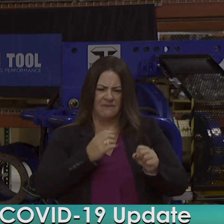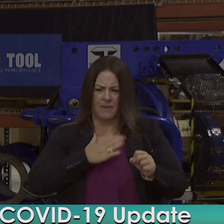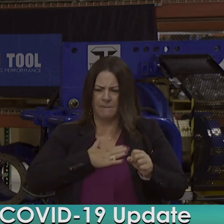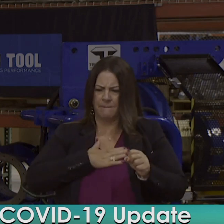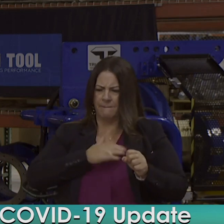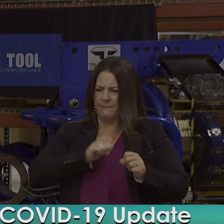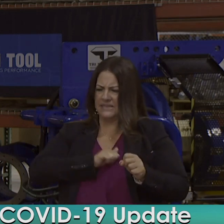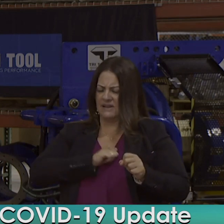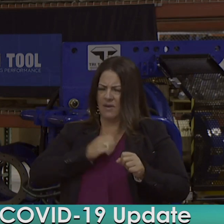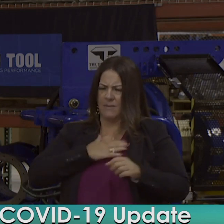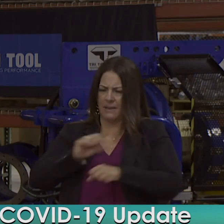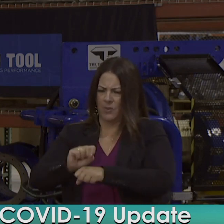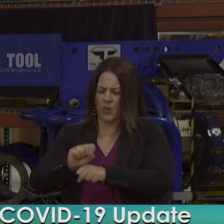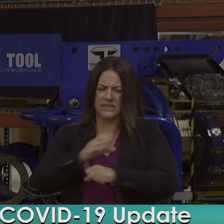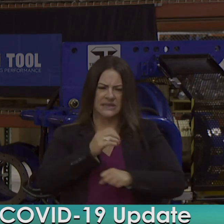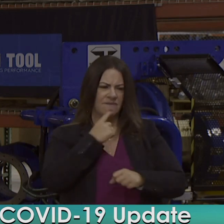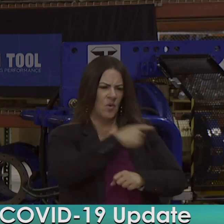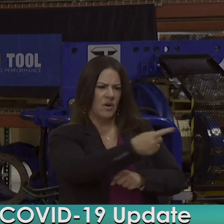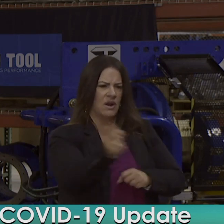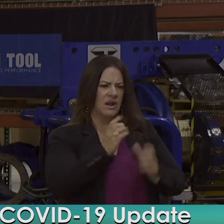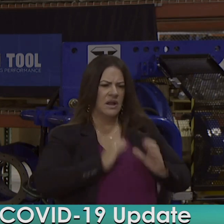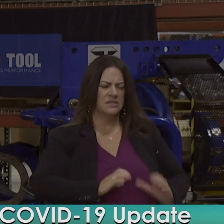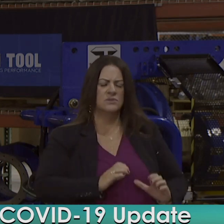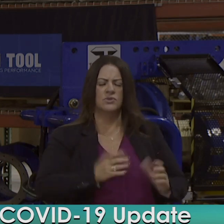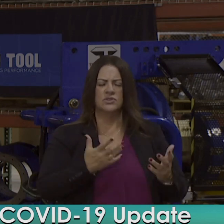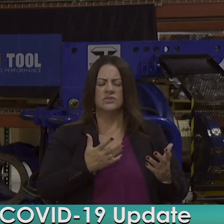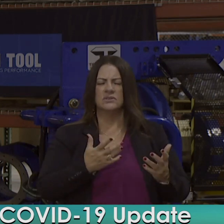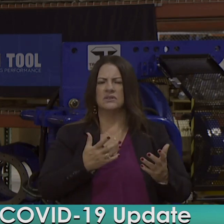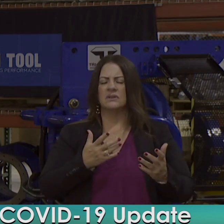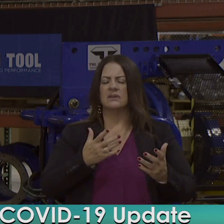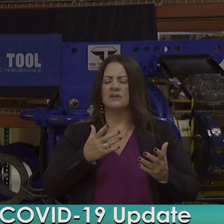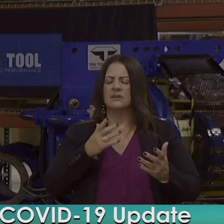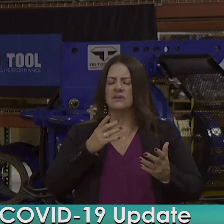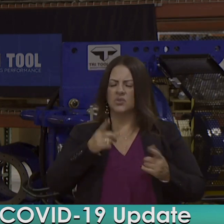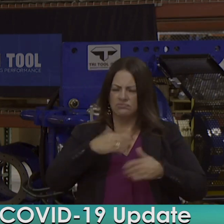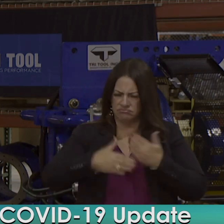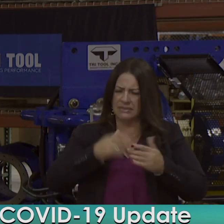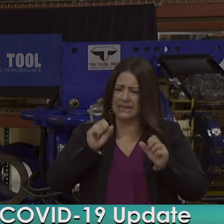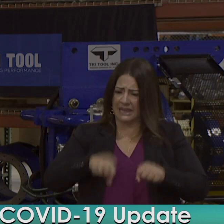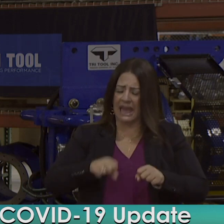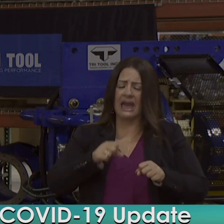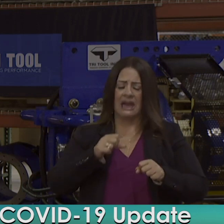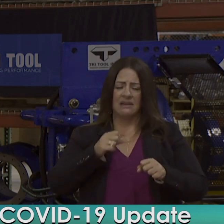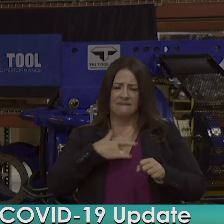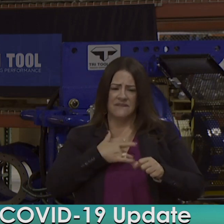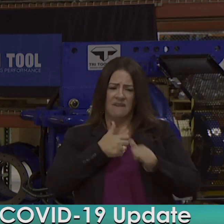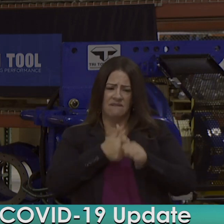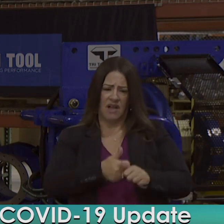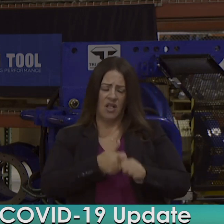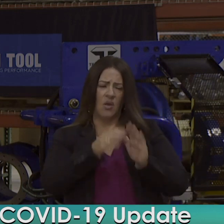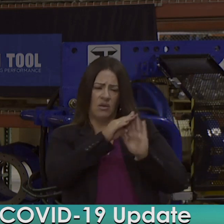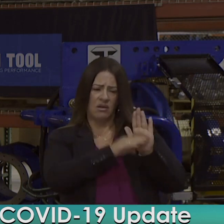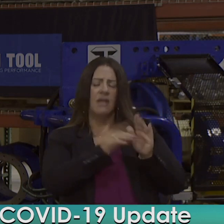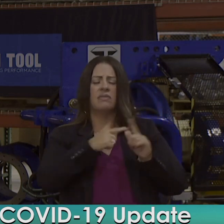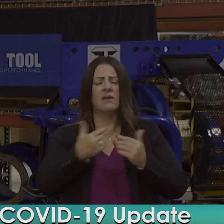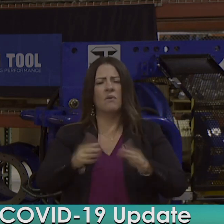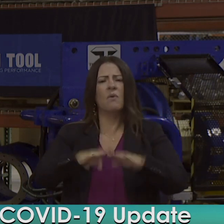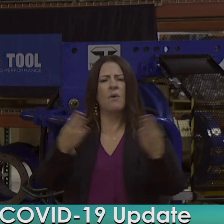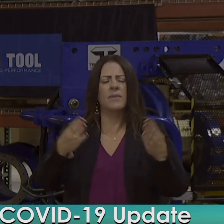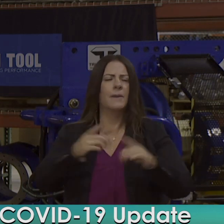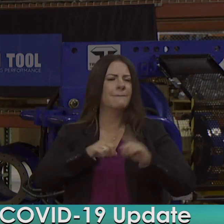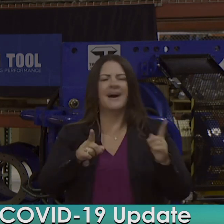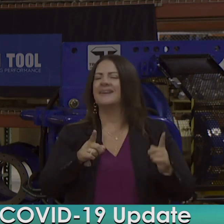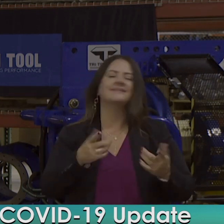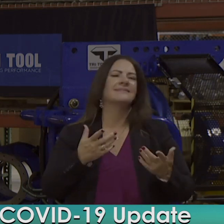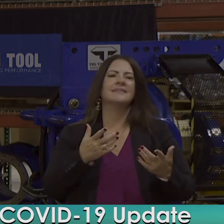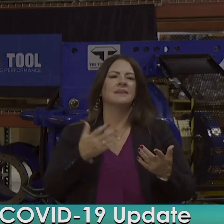way we have organized our reopening strategy in the state. It's not been top down, it's been bottom up. So it